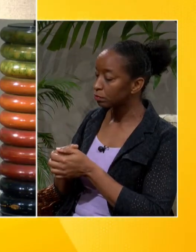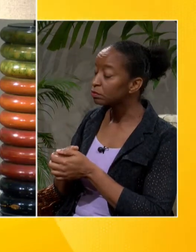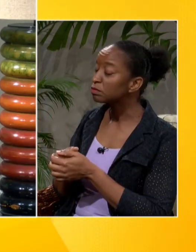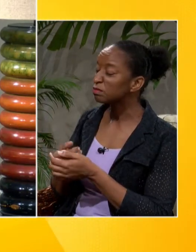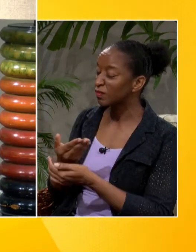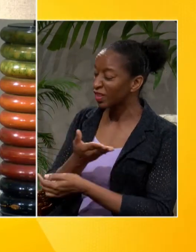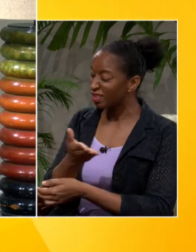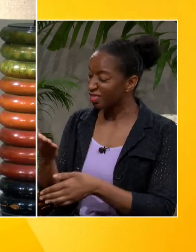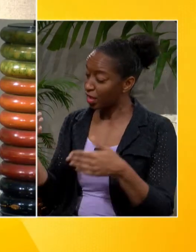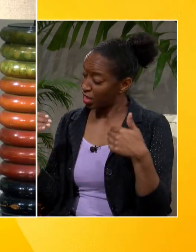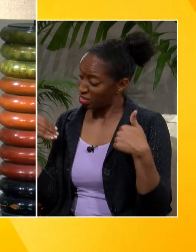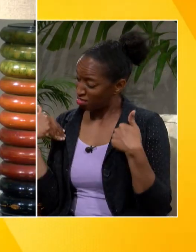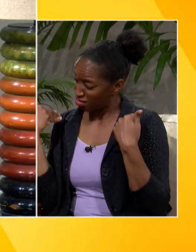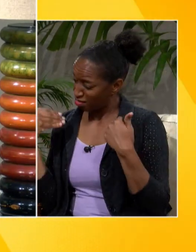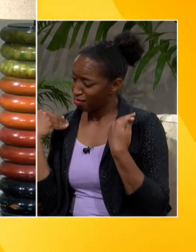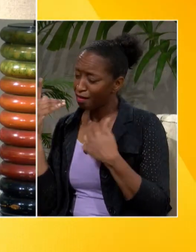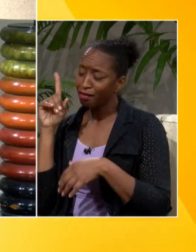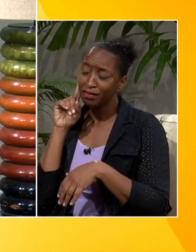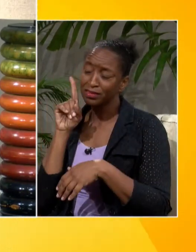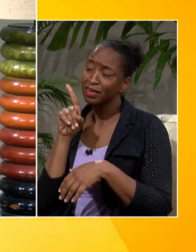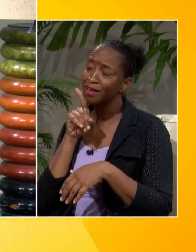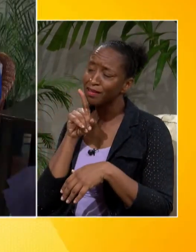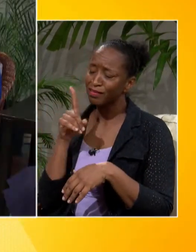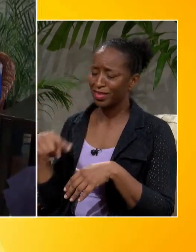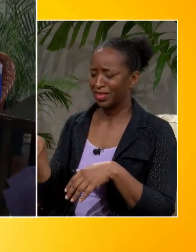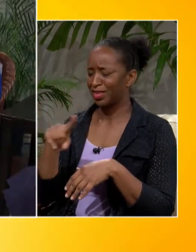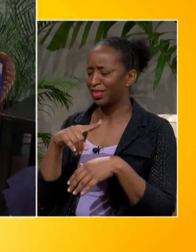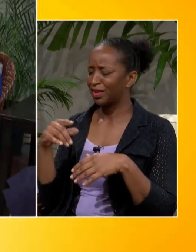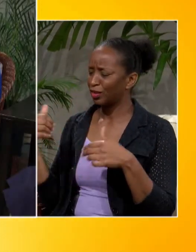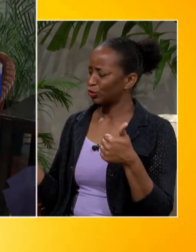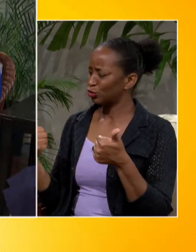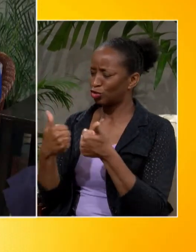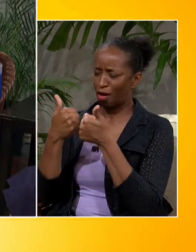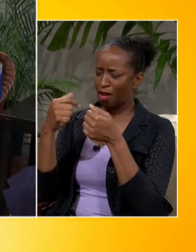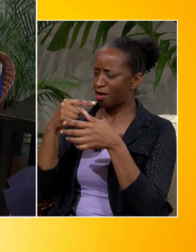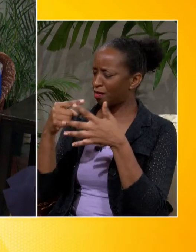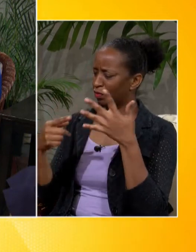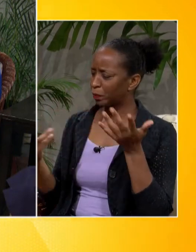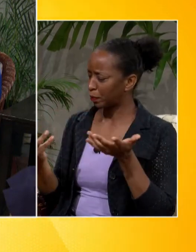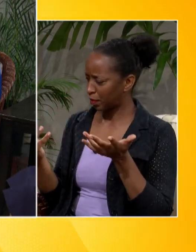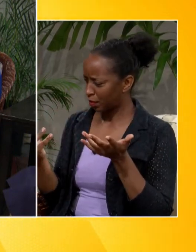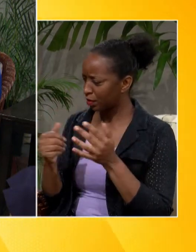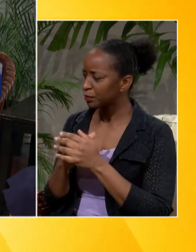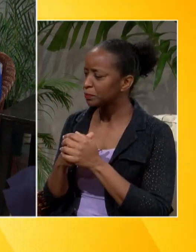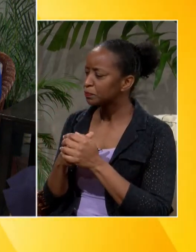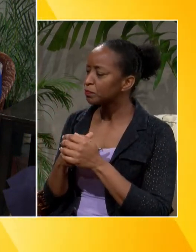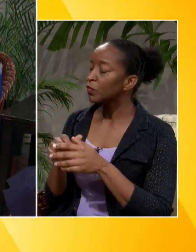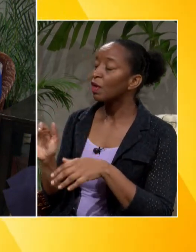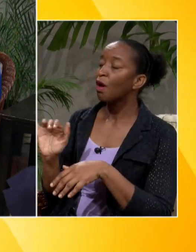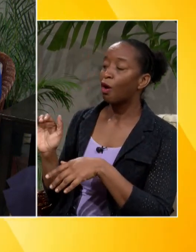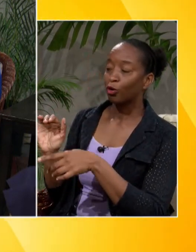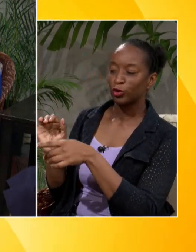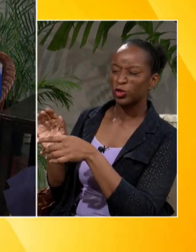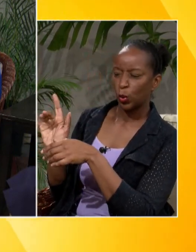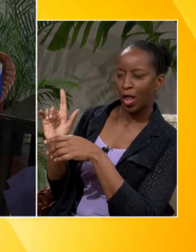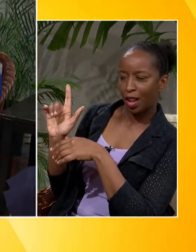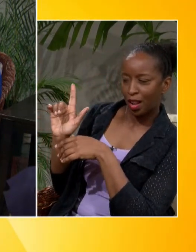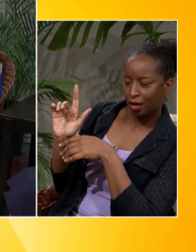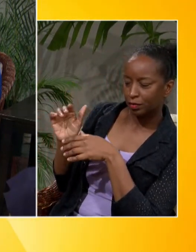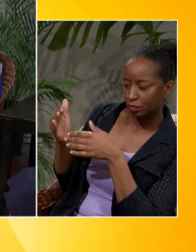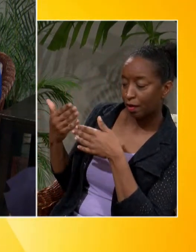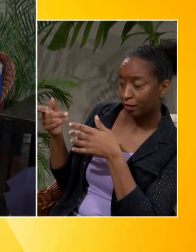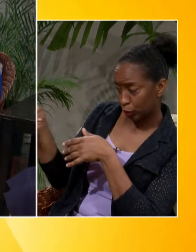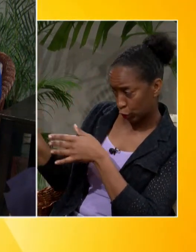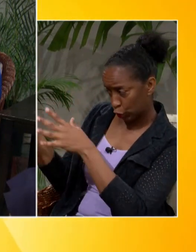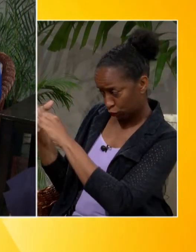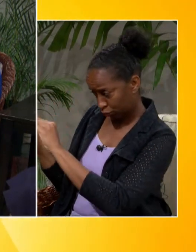little ones might be experiencing. And I'm interested in hearing Sandra's, Christina's take on this as well, because I